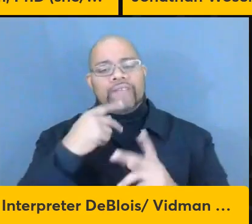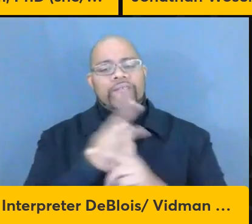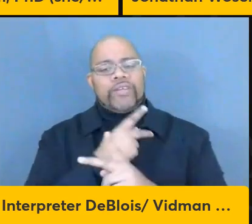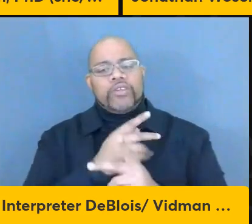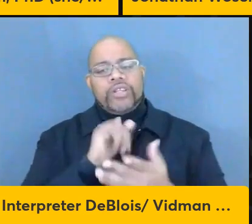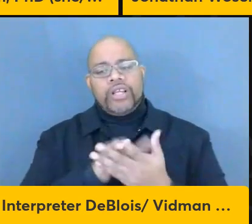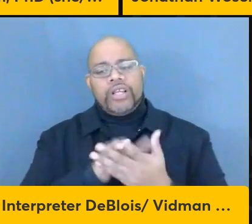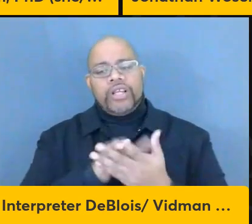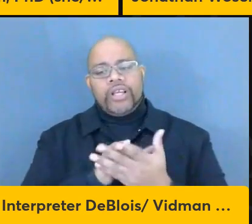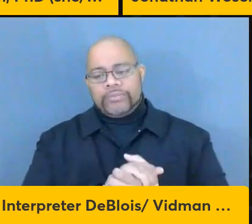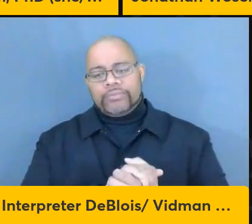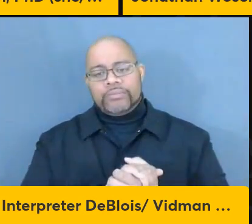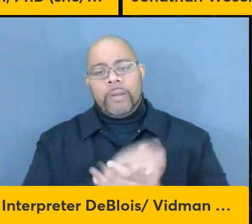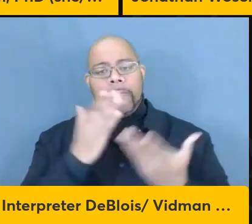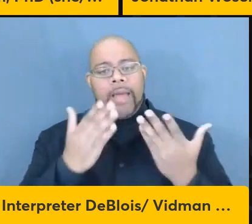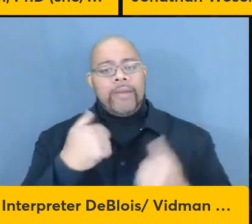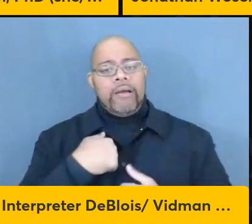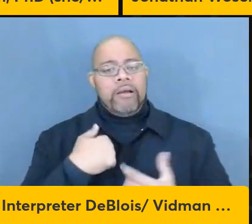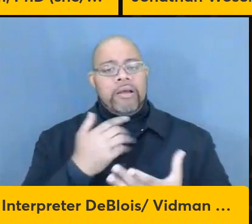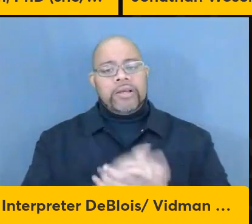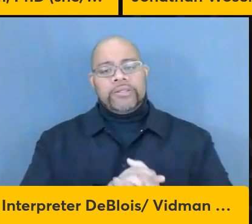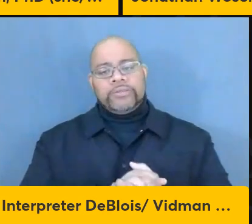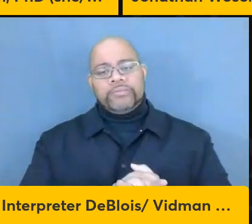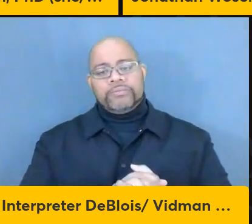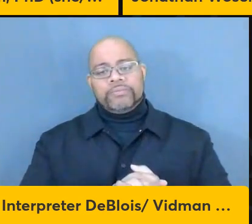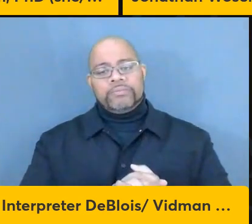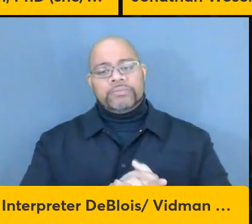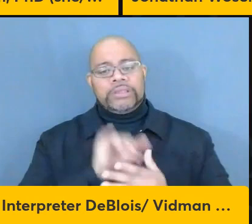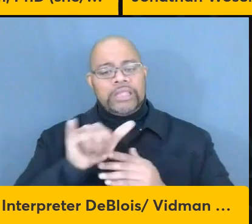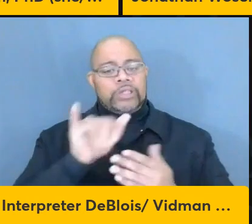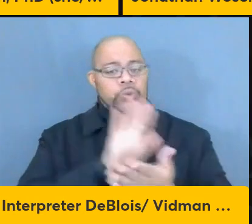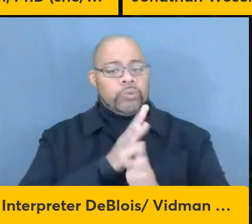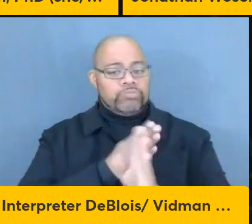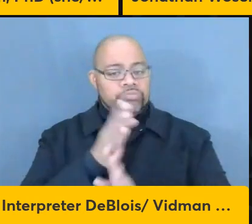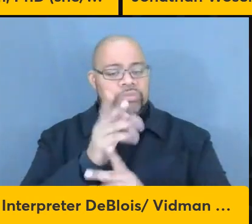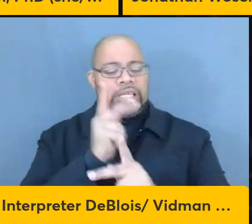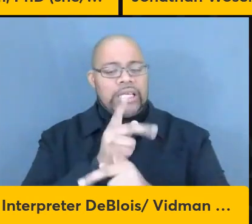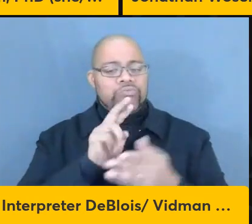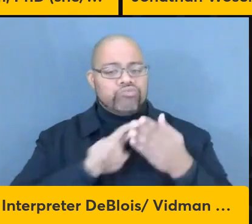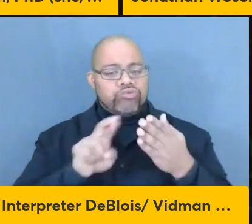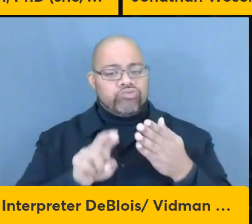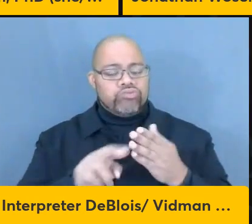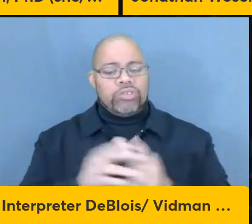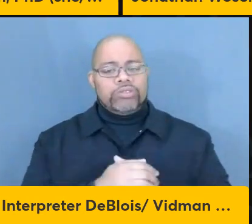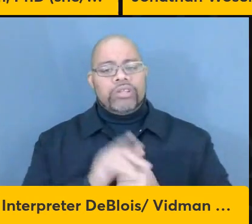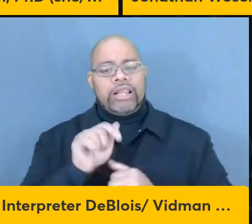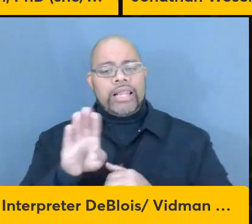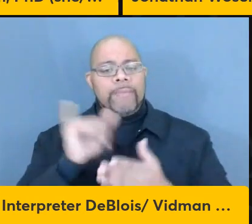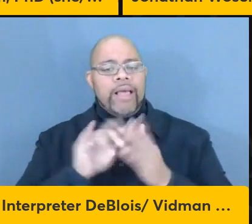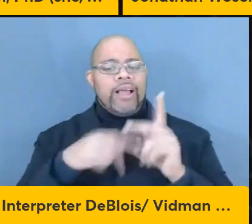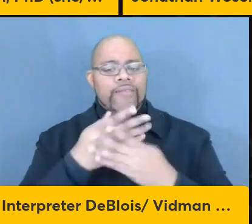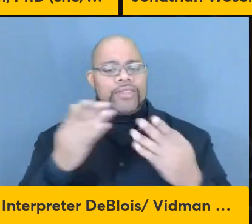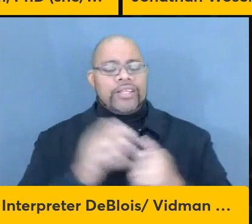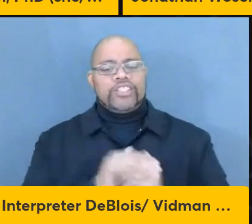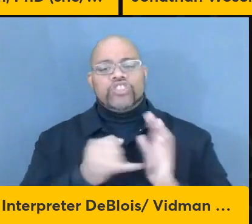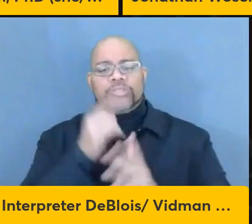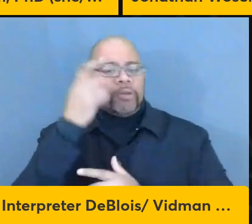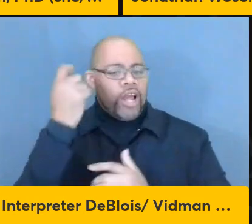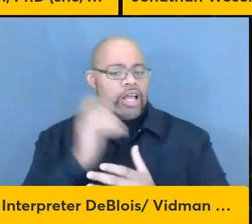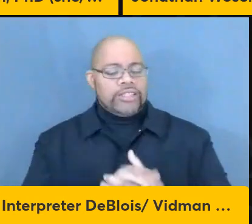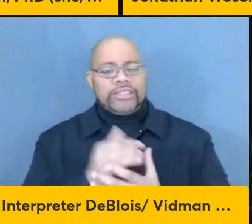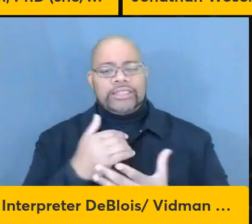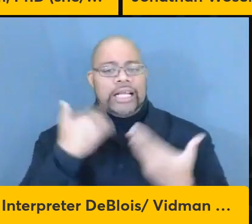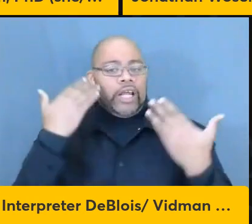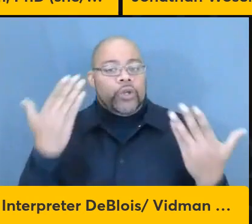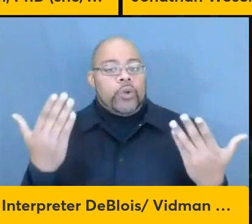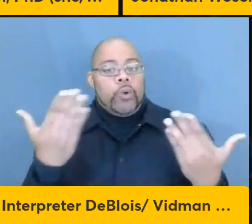that, well, maybe I'd stay in academia, keep doing research, have a lab, that kind of thing. Just because I didn't